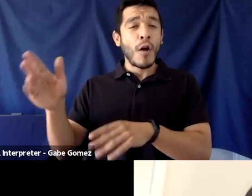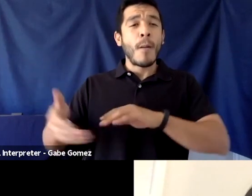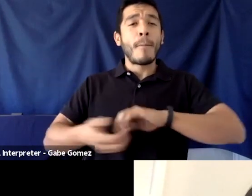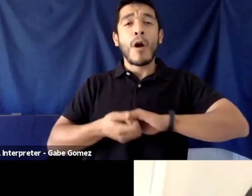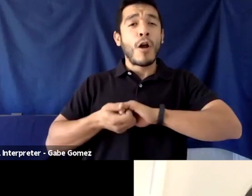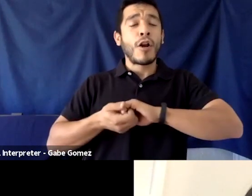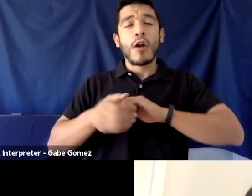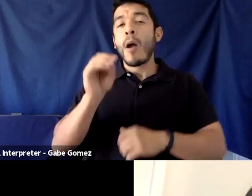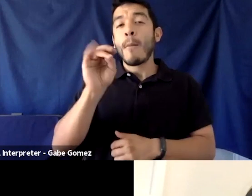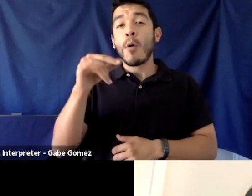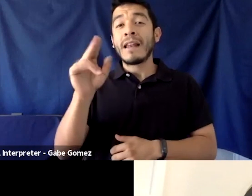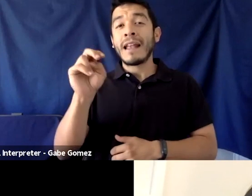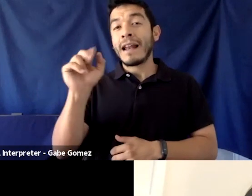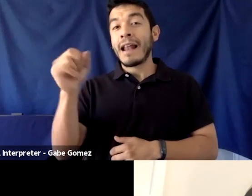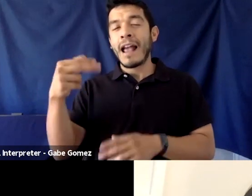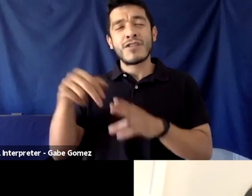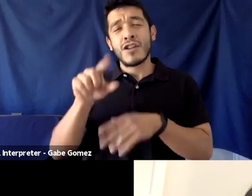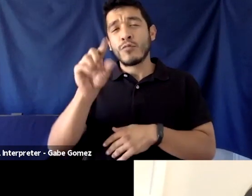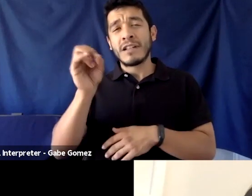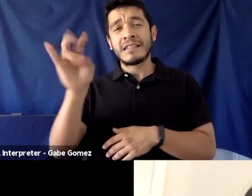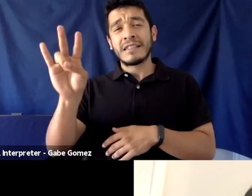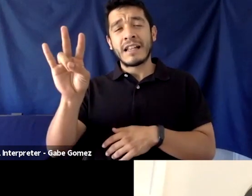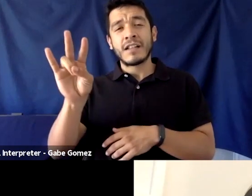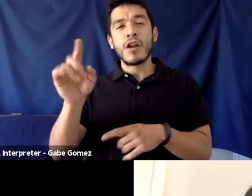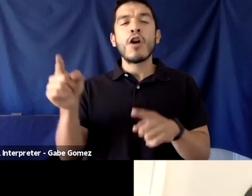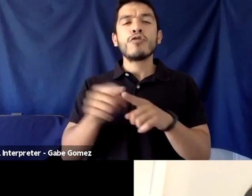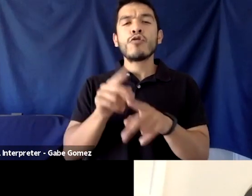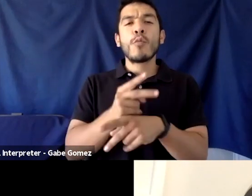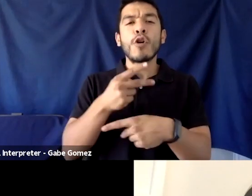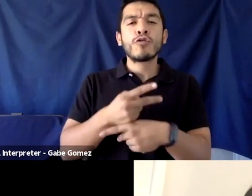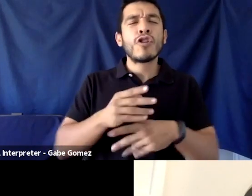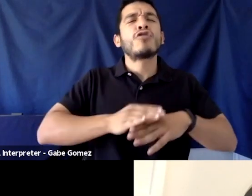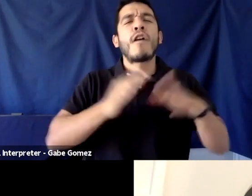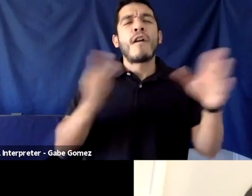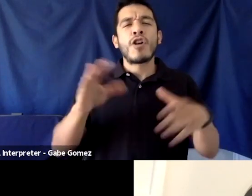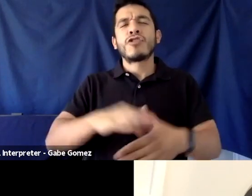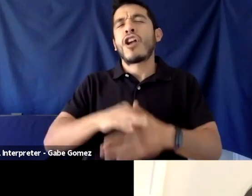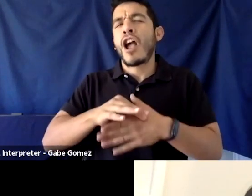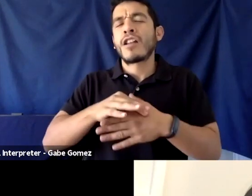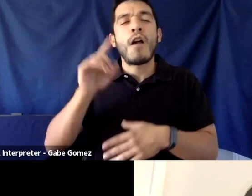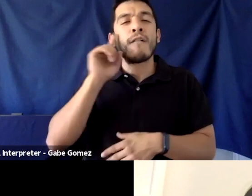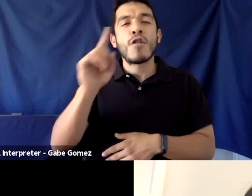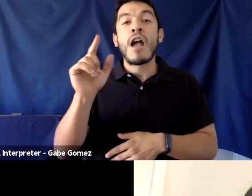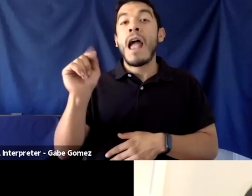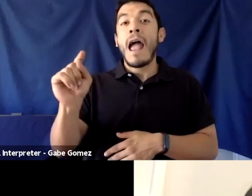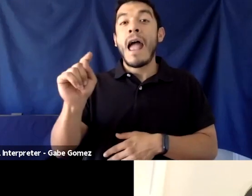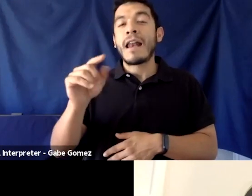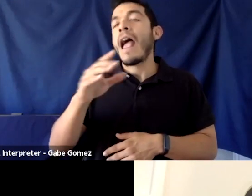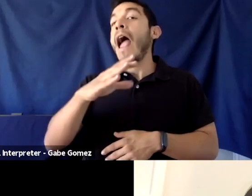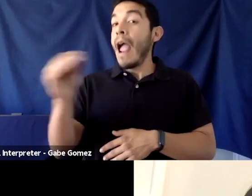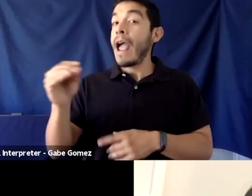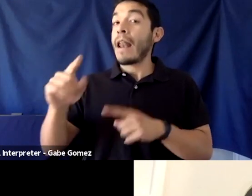in 2017, with the mission of producing diverse content for and about women. Last year, they